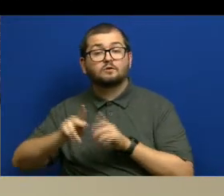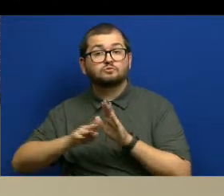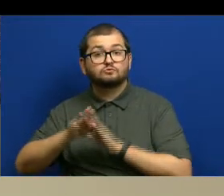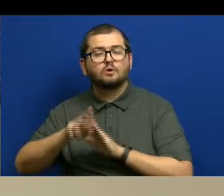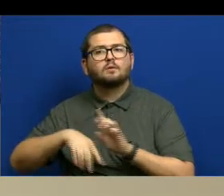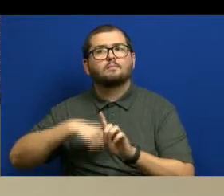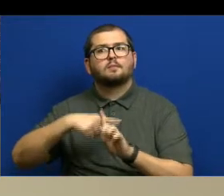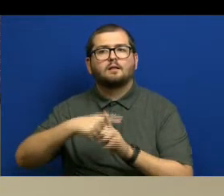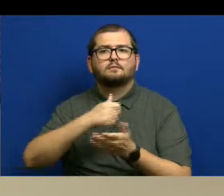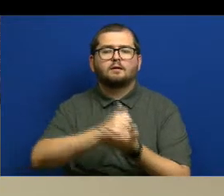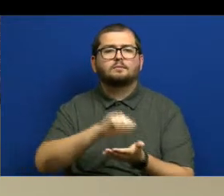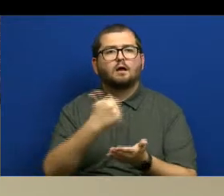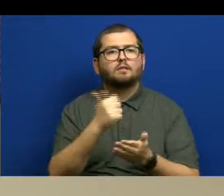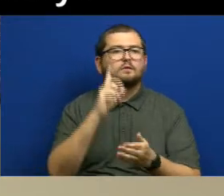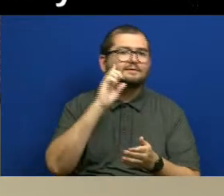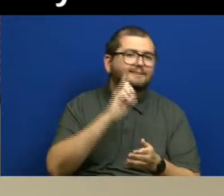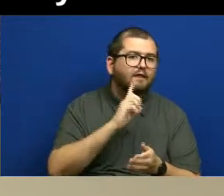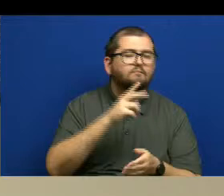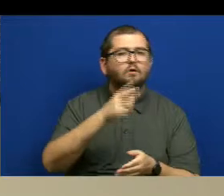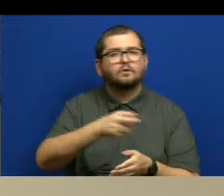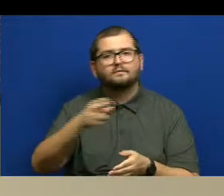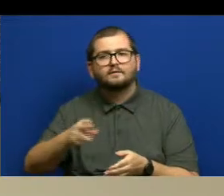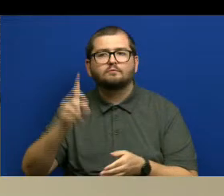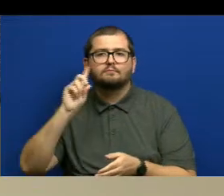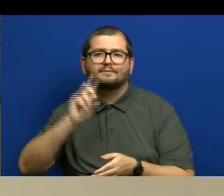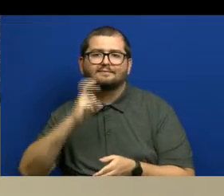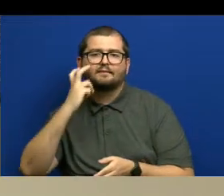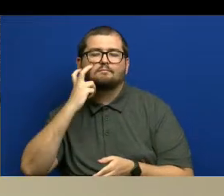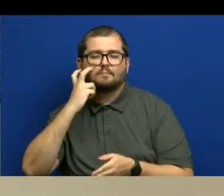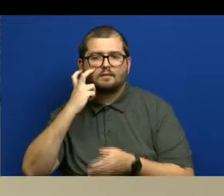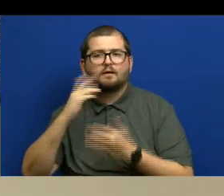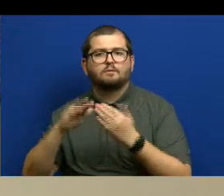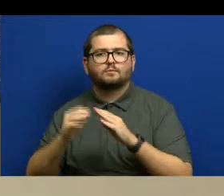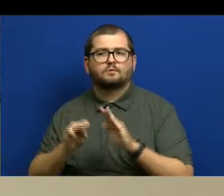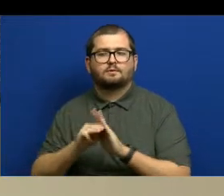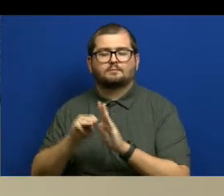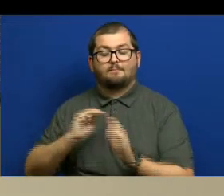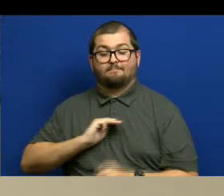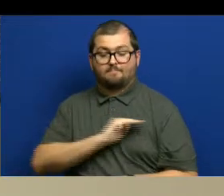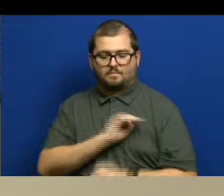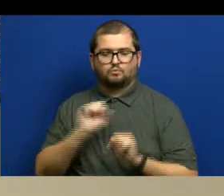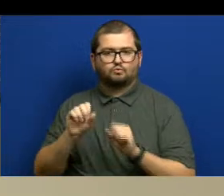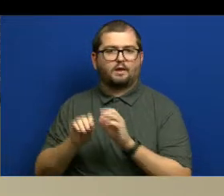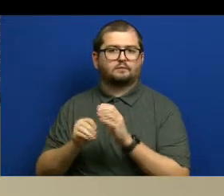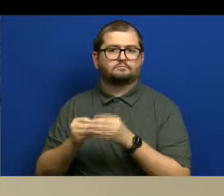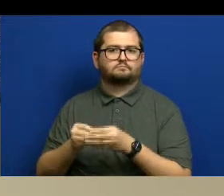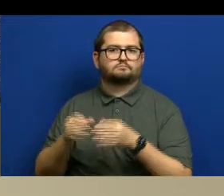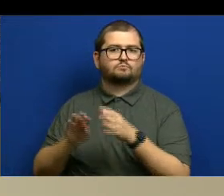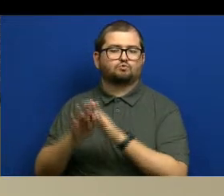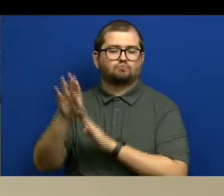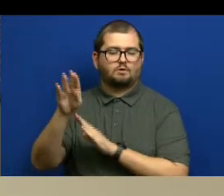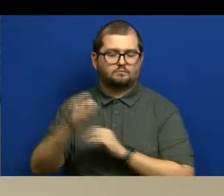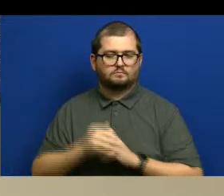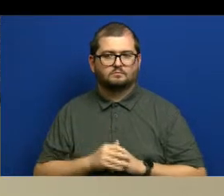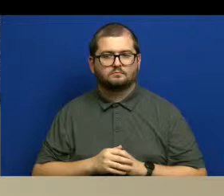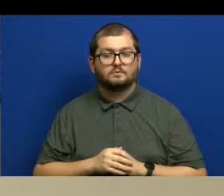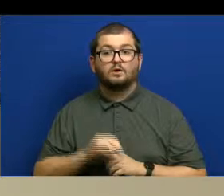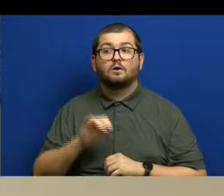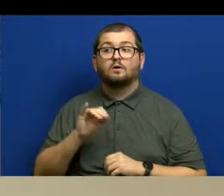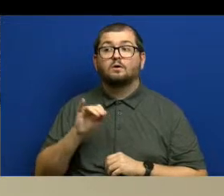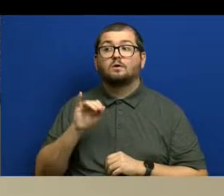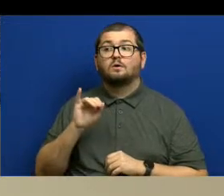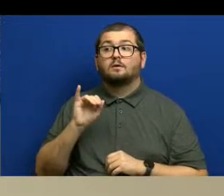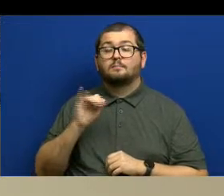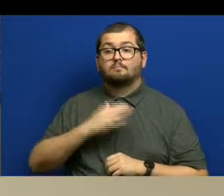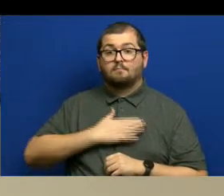for a number of other deaf, hard of hearing, and deafblind community members to grow and thrive as professionals. If you appreciated my